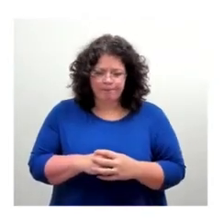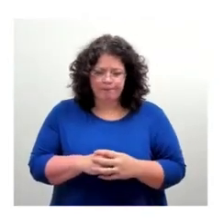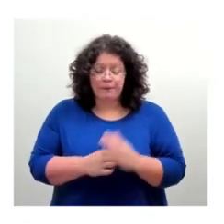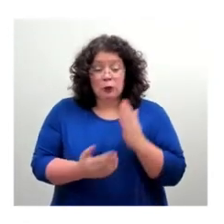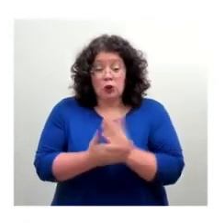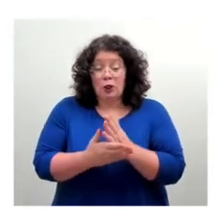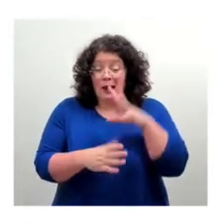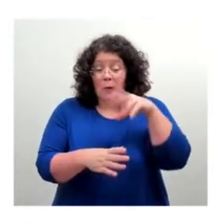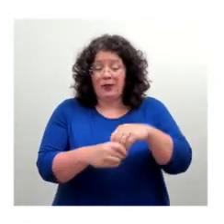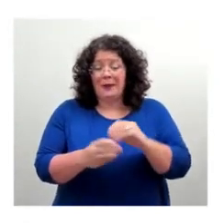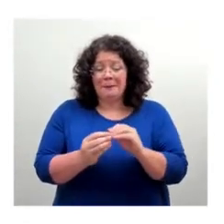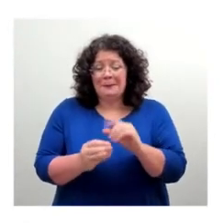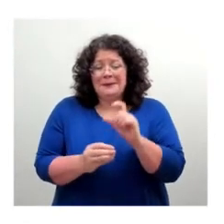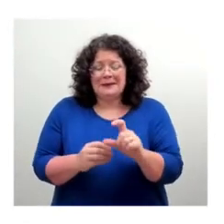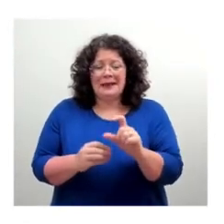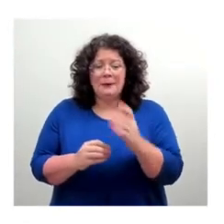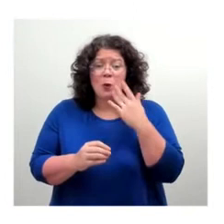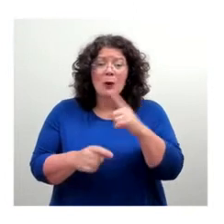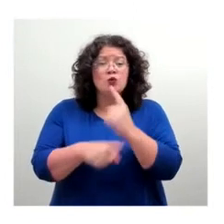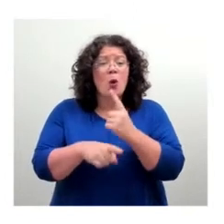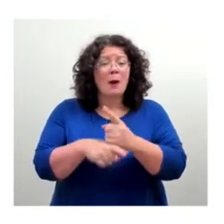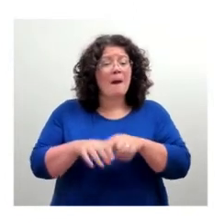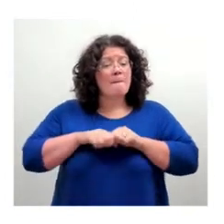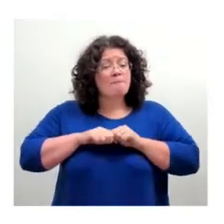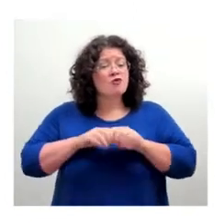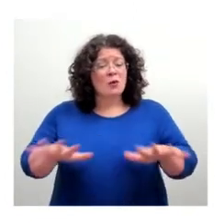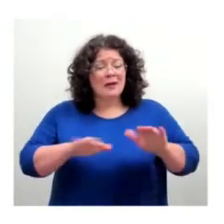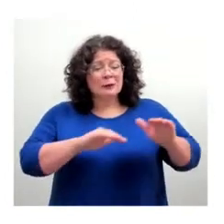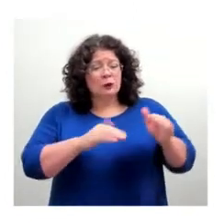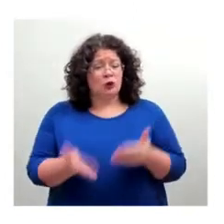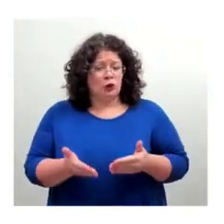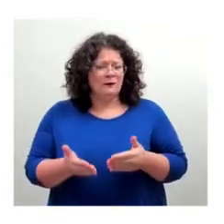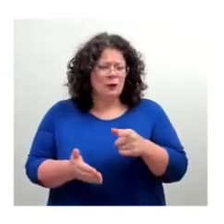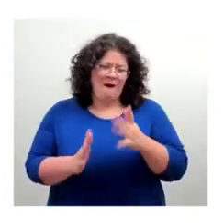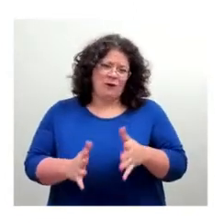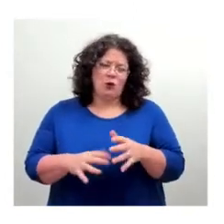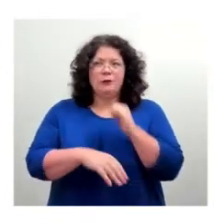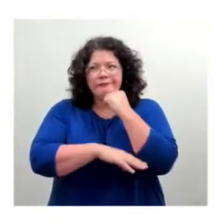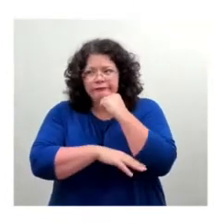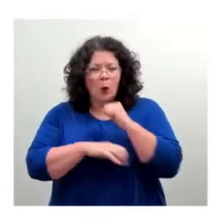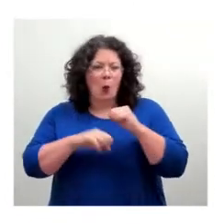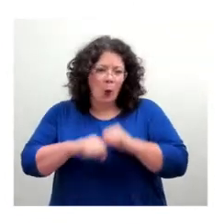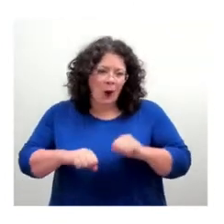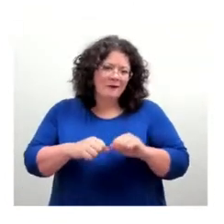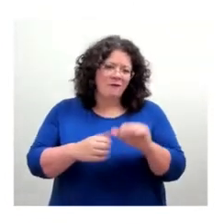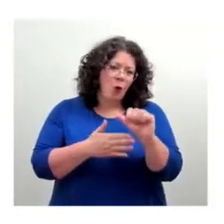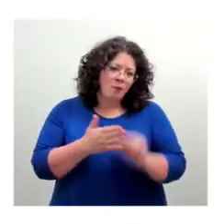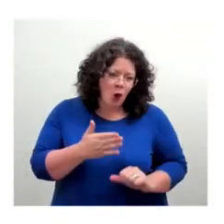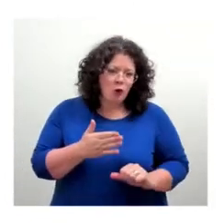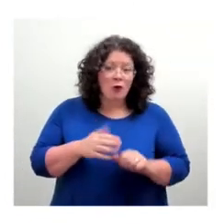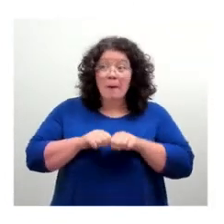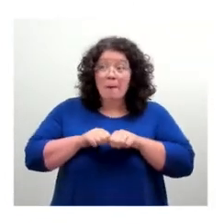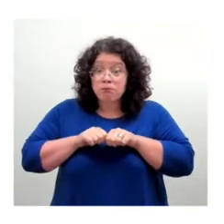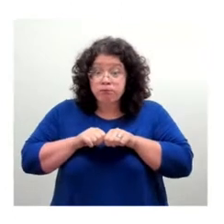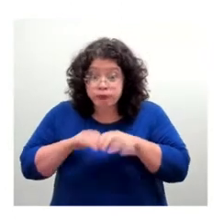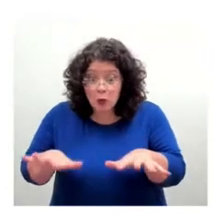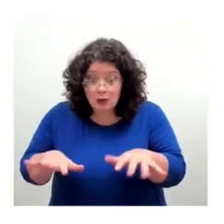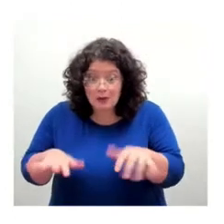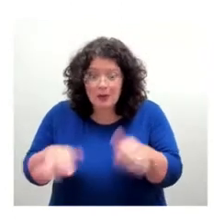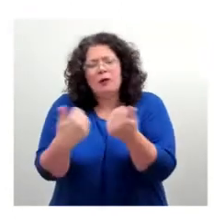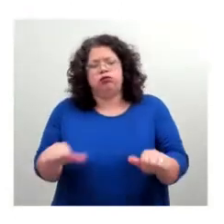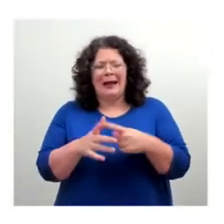a program to be broadcast before you get the audio description. That's a real focus for us now. So there's been updates to our